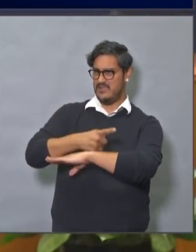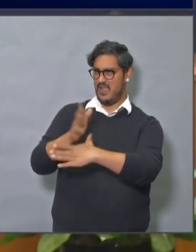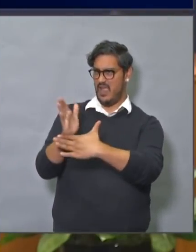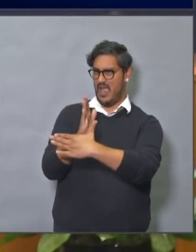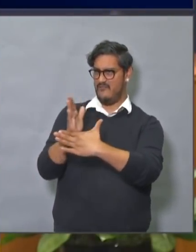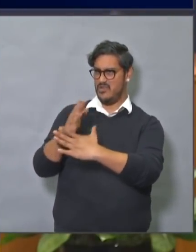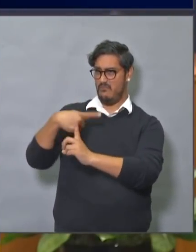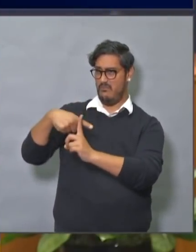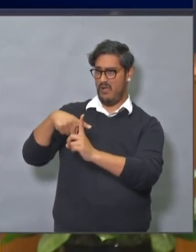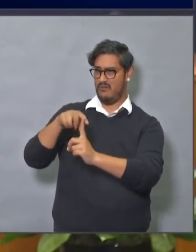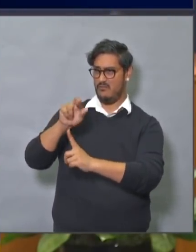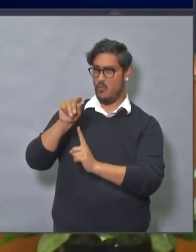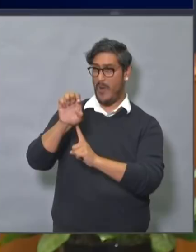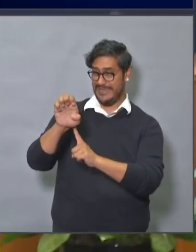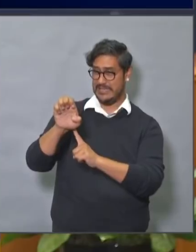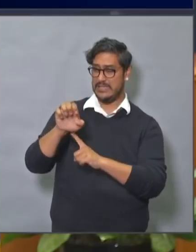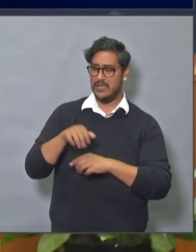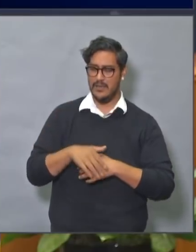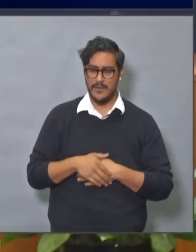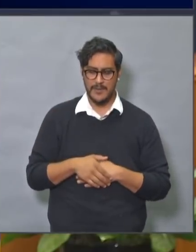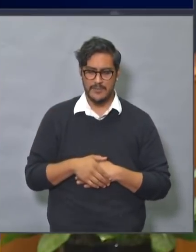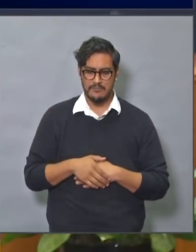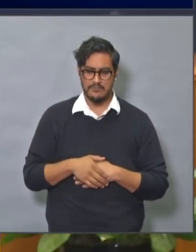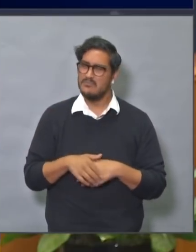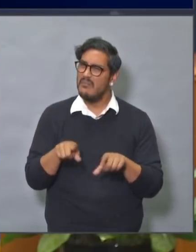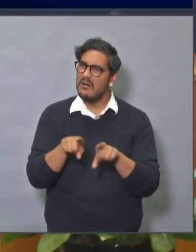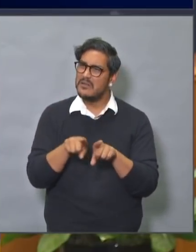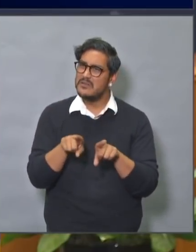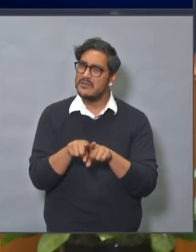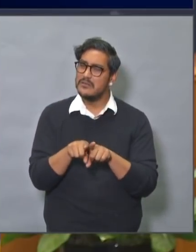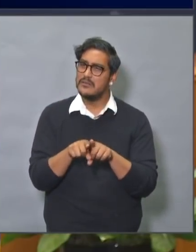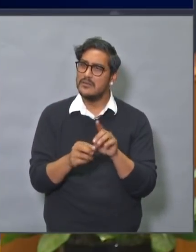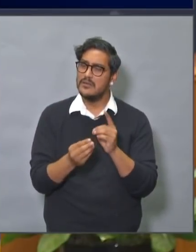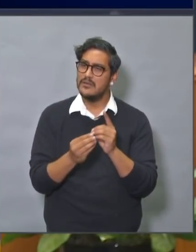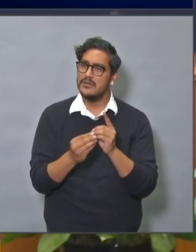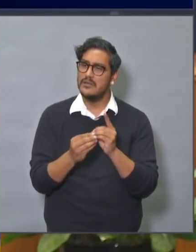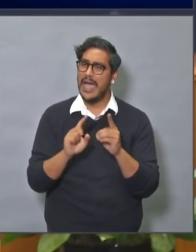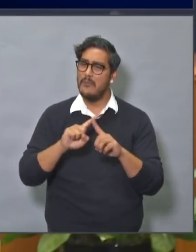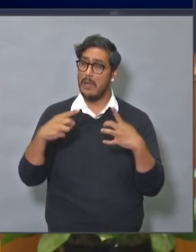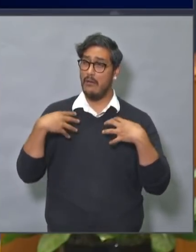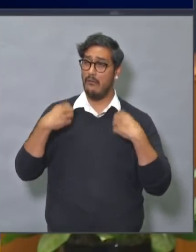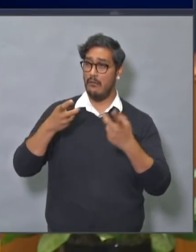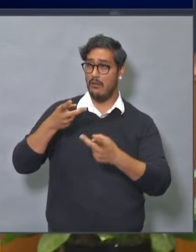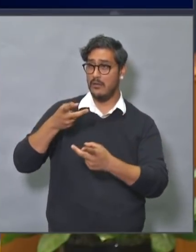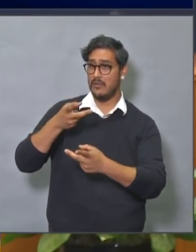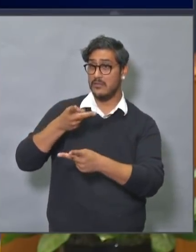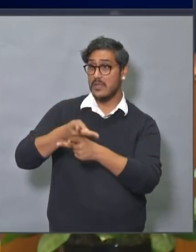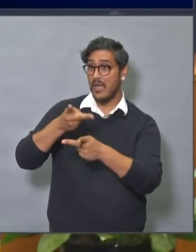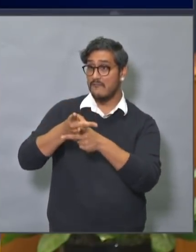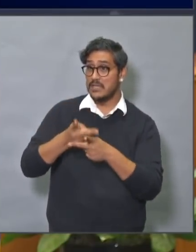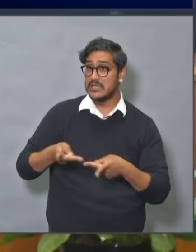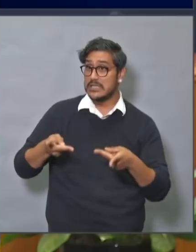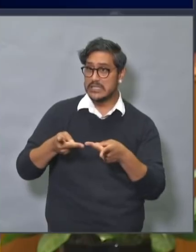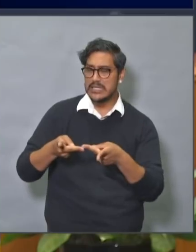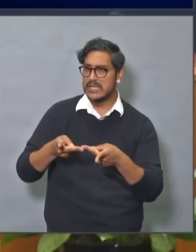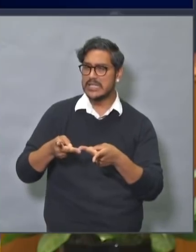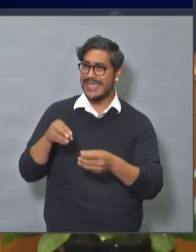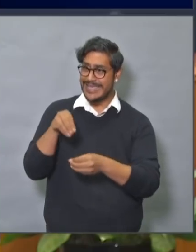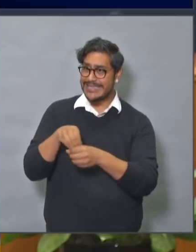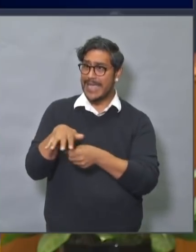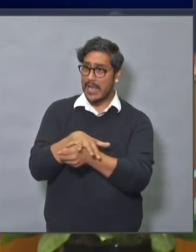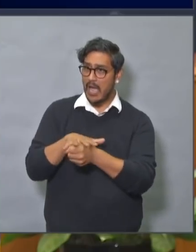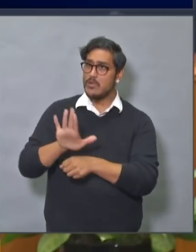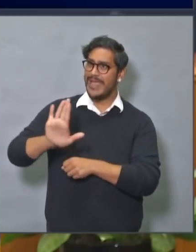rate, and also what can you tell us about candida infections at healthcare facilities in the county and the role